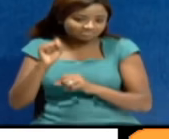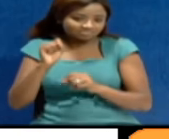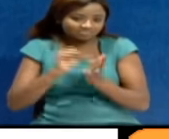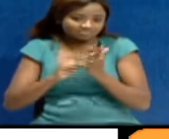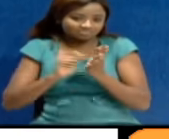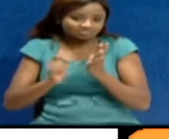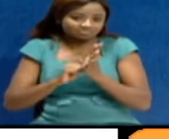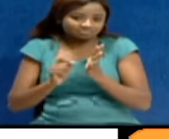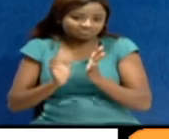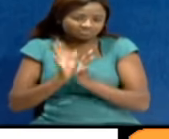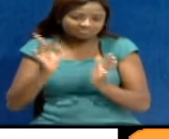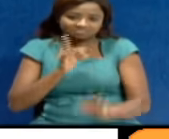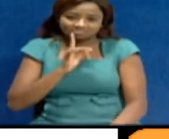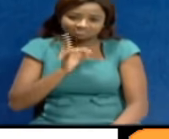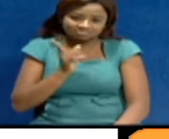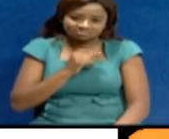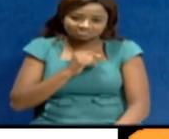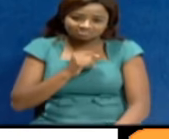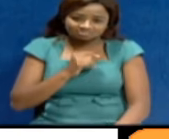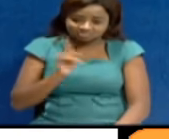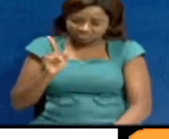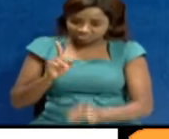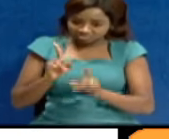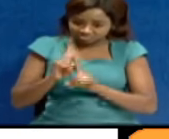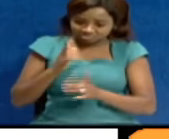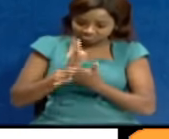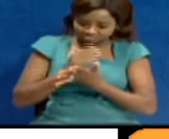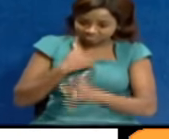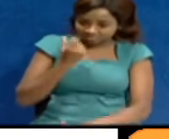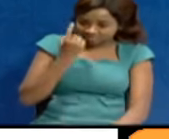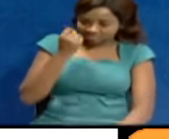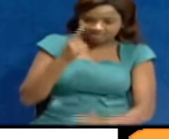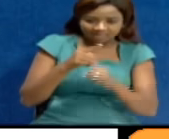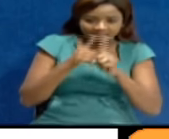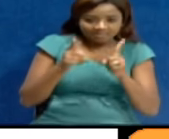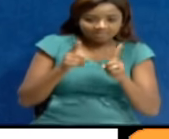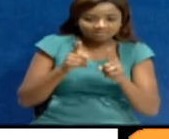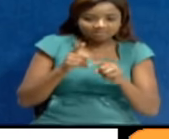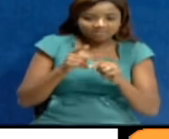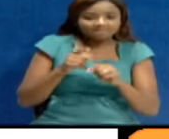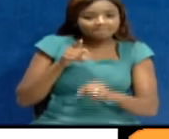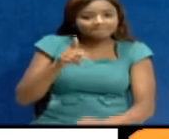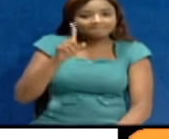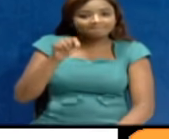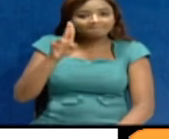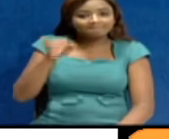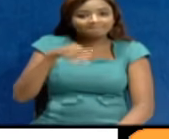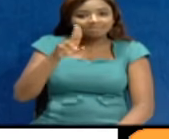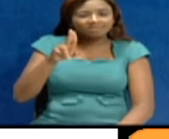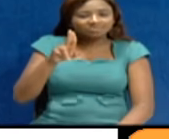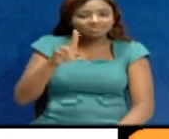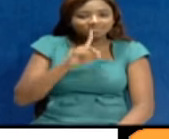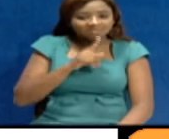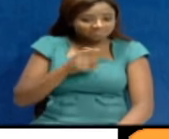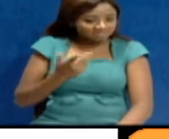same. I was a bit disturbed by Honorable Tuju's comments, but then towards the end of his interview, he conceded that he has not read the